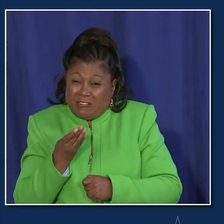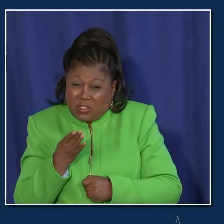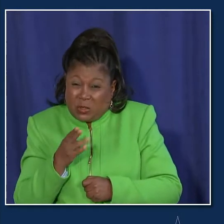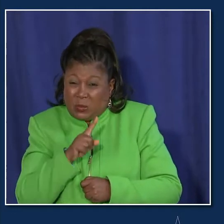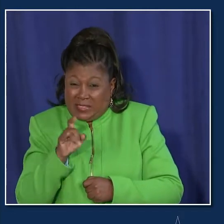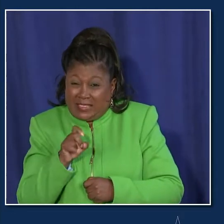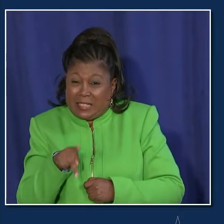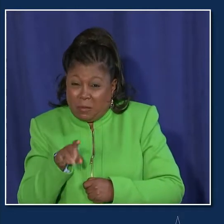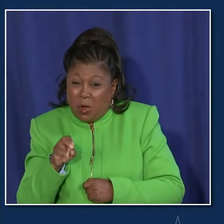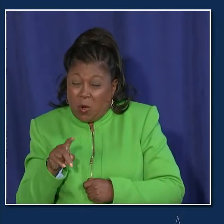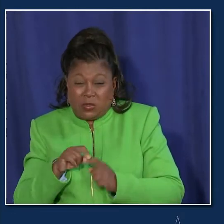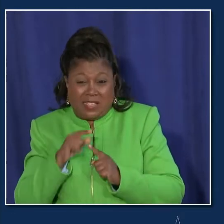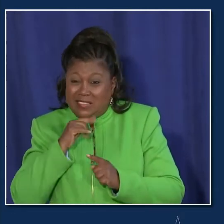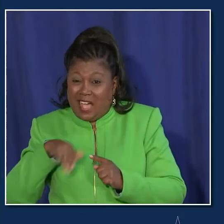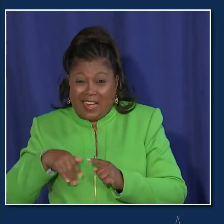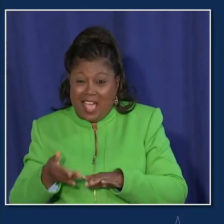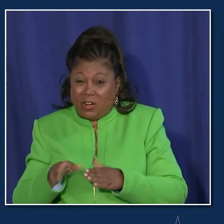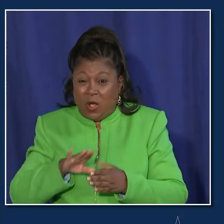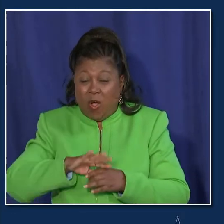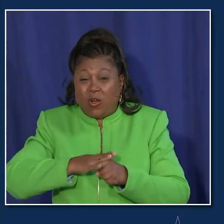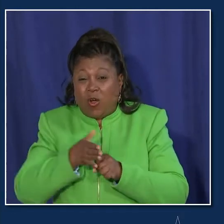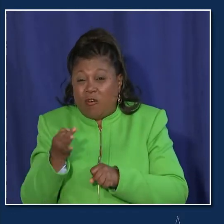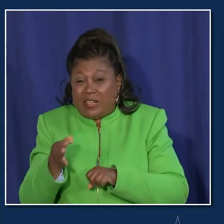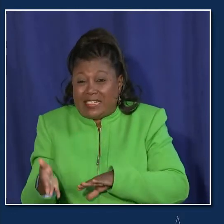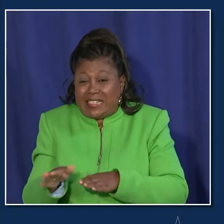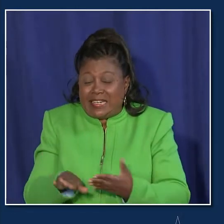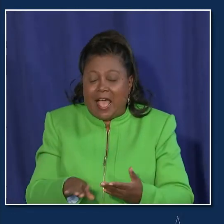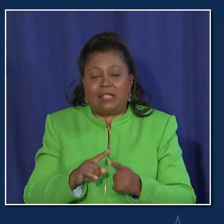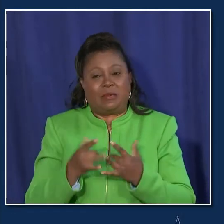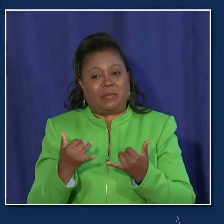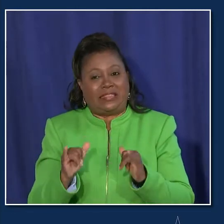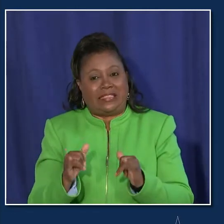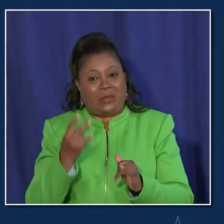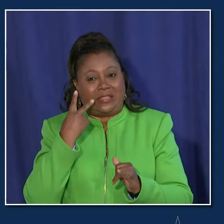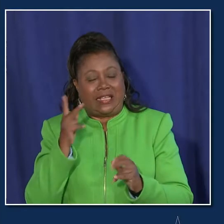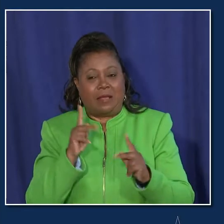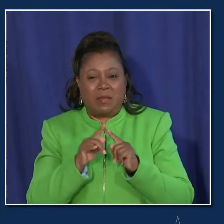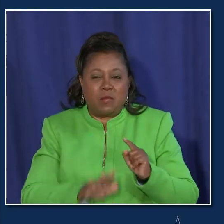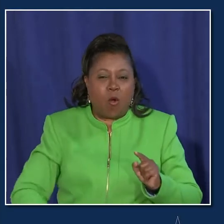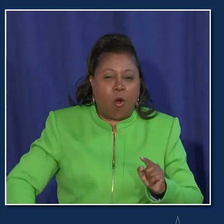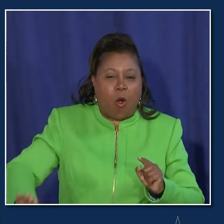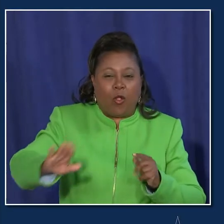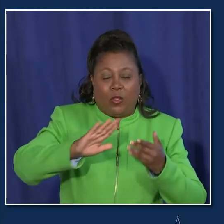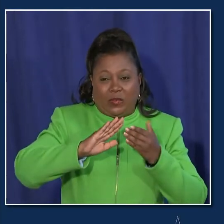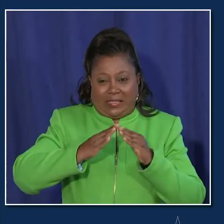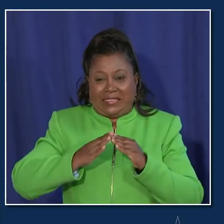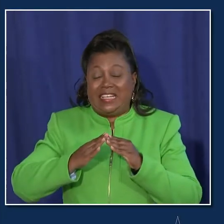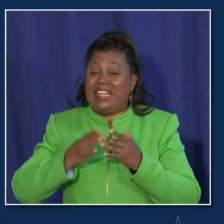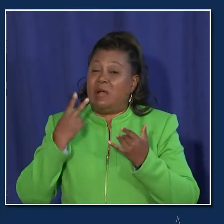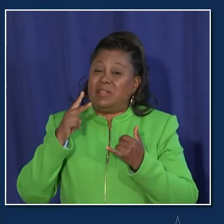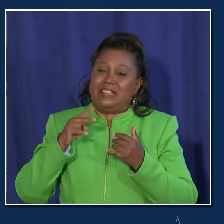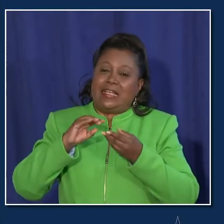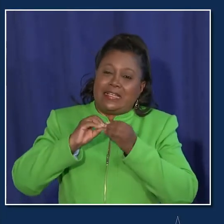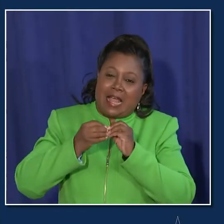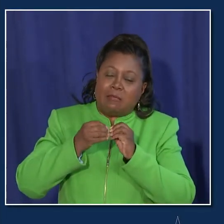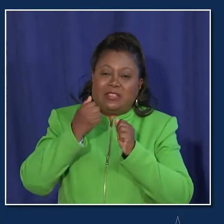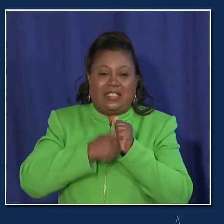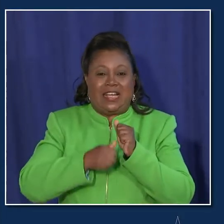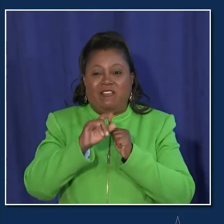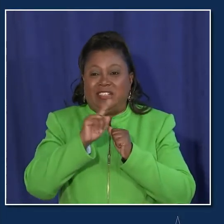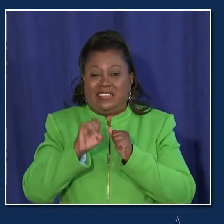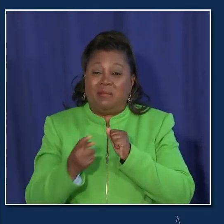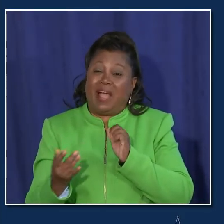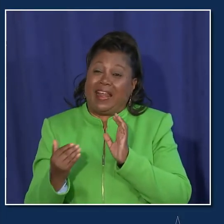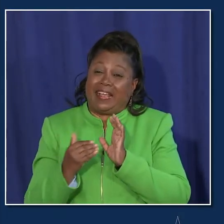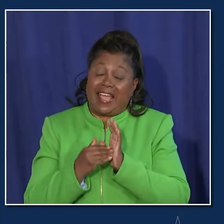zip codes where we've not had a COVID death. But unfortunately, we still are seeing people across the city, and we're seeing cases in every zip code